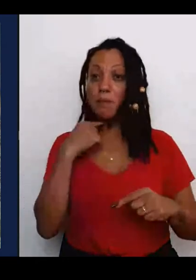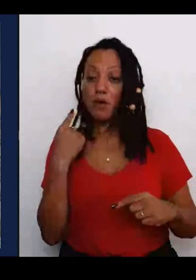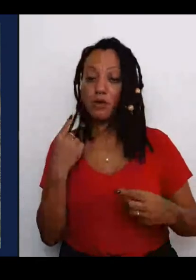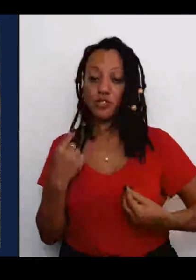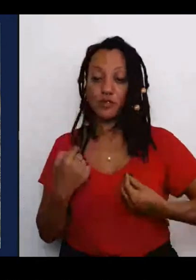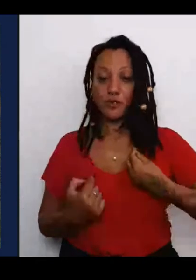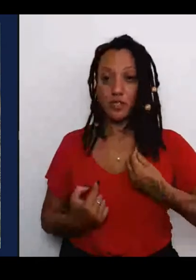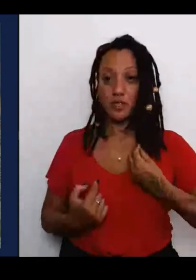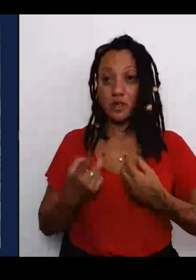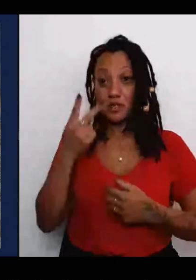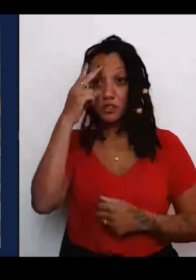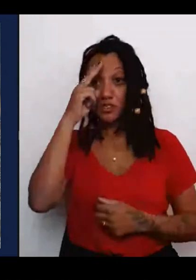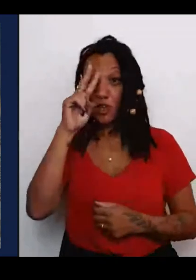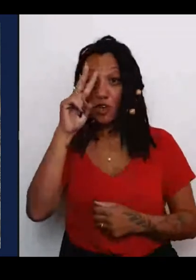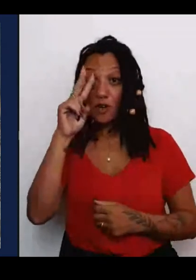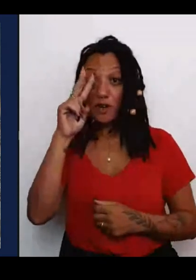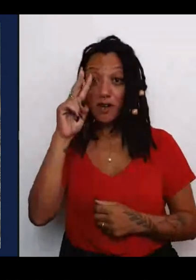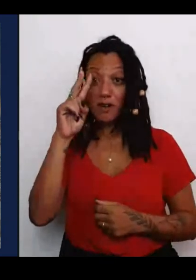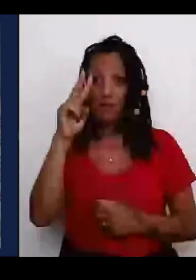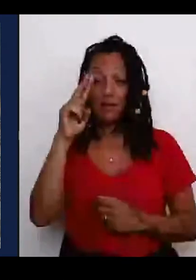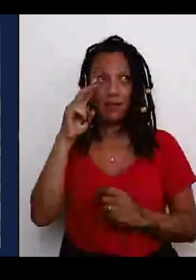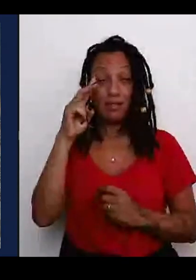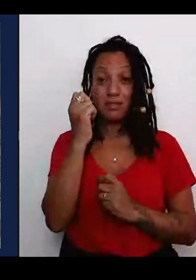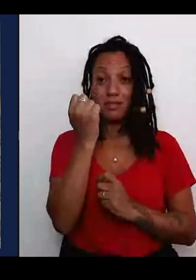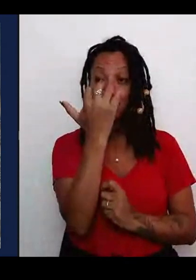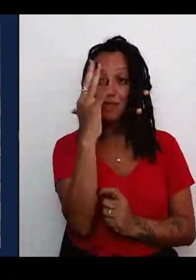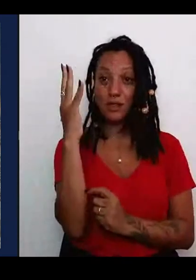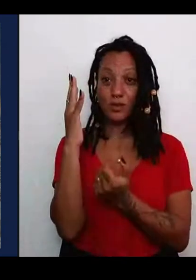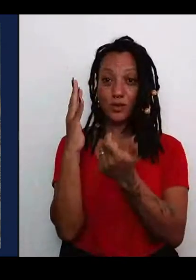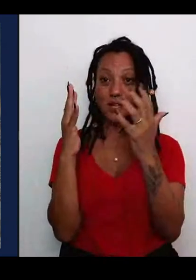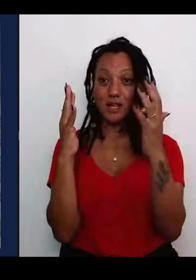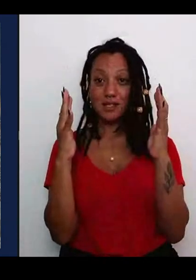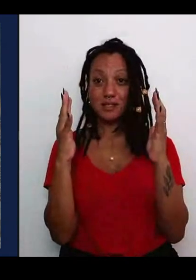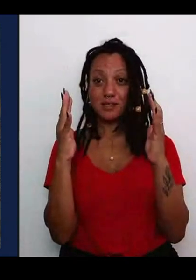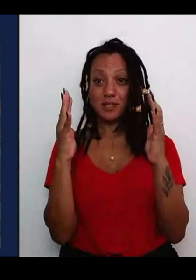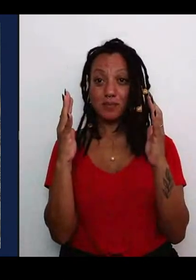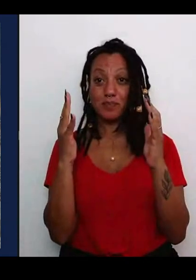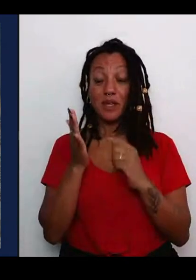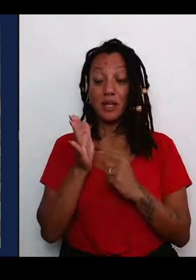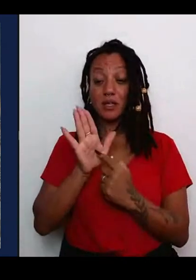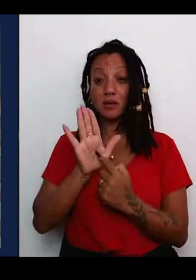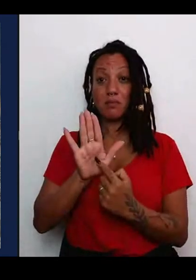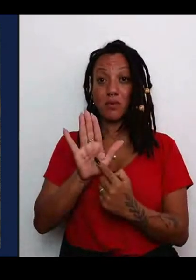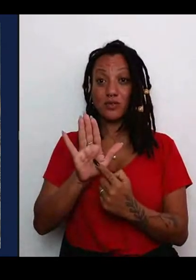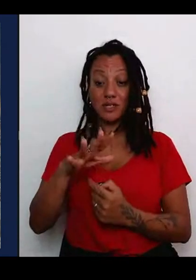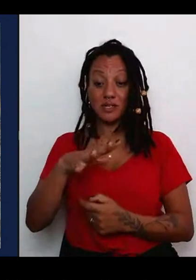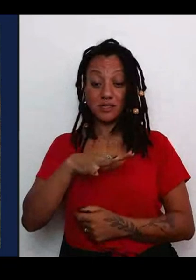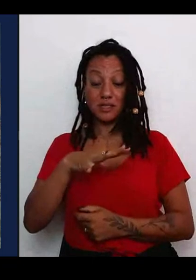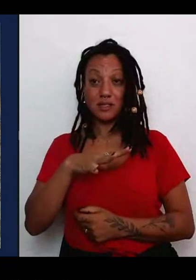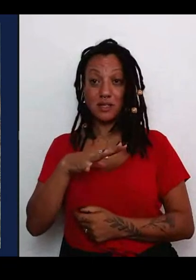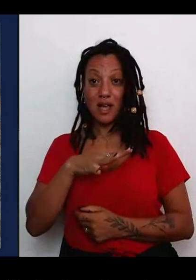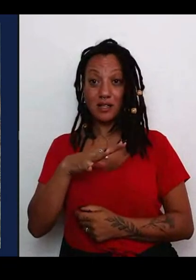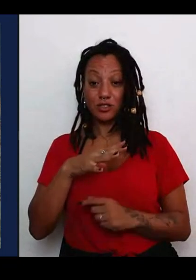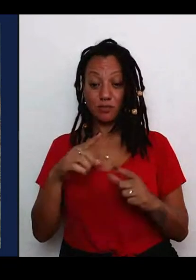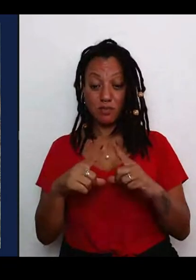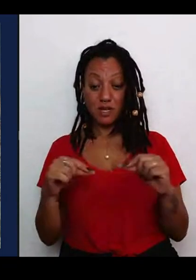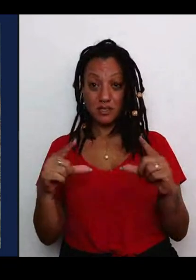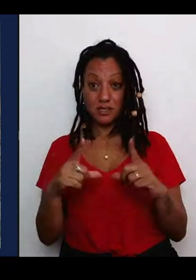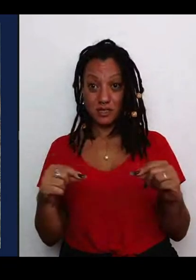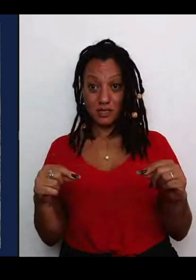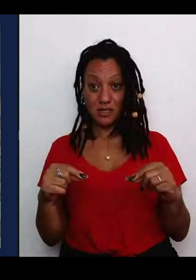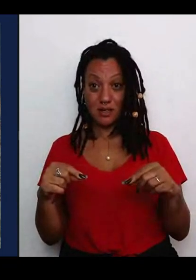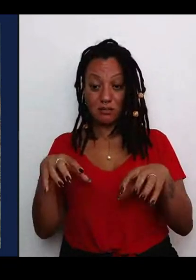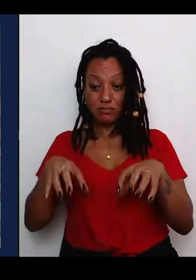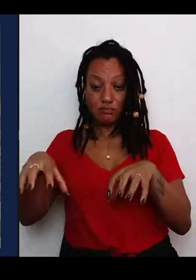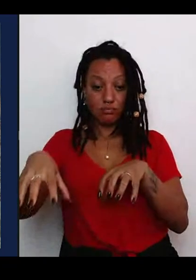how these aspects Define her hometown of Brasilia and the surrounding territories um this